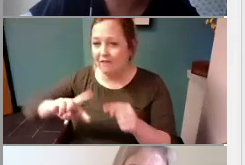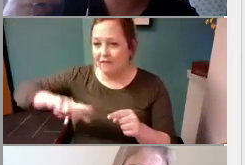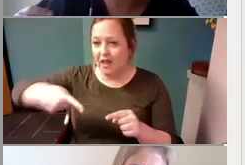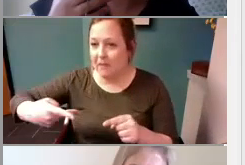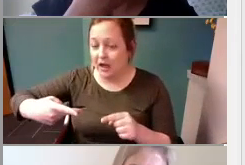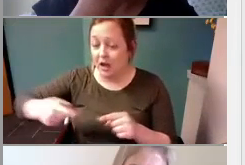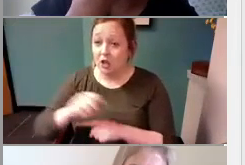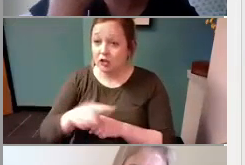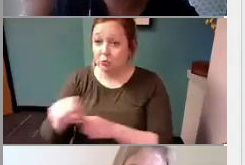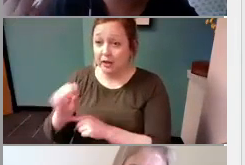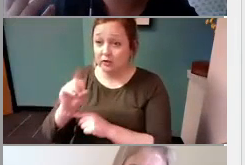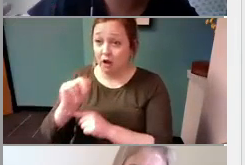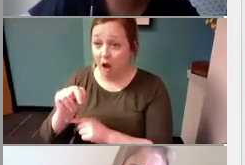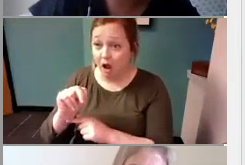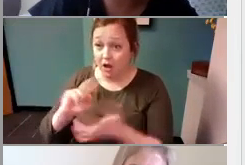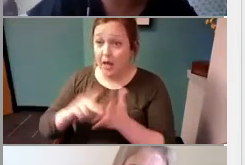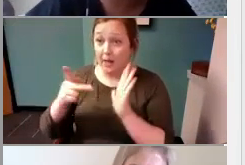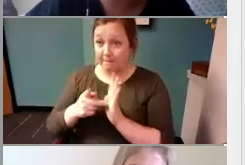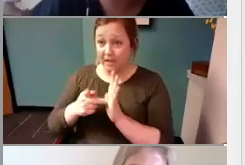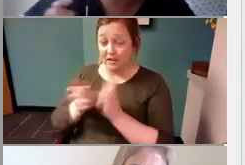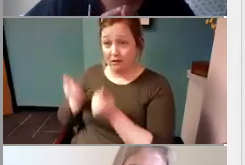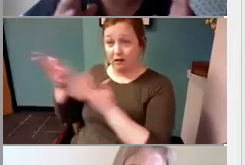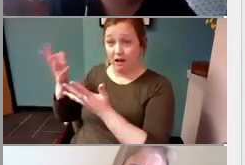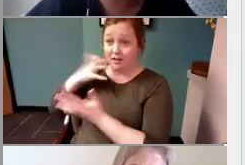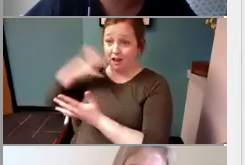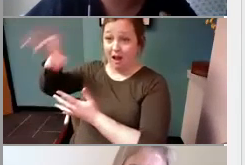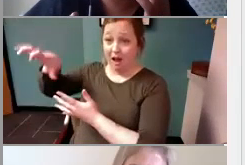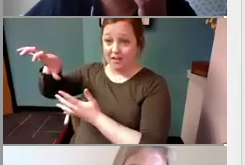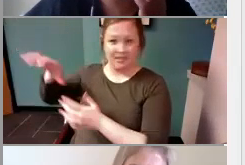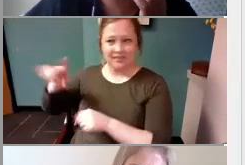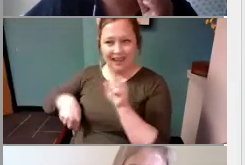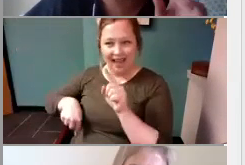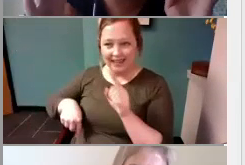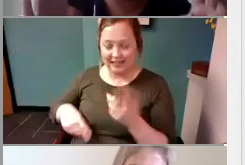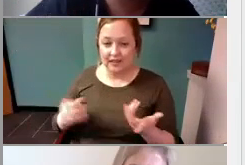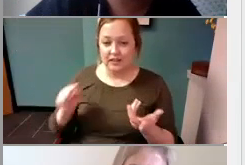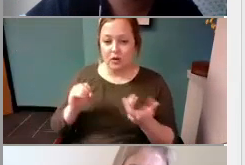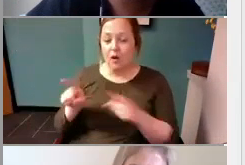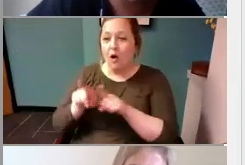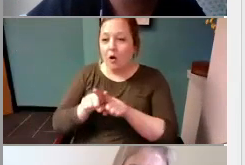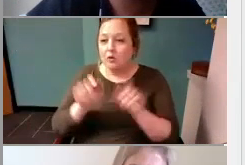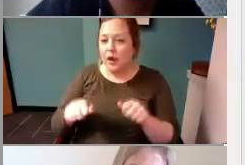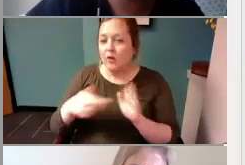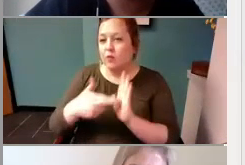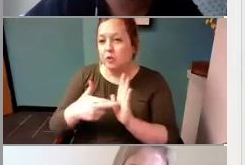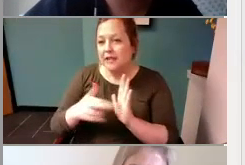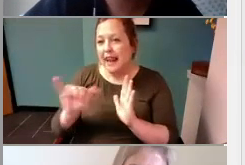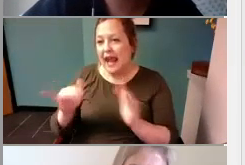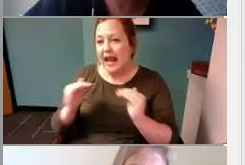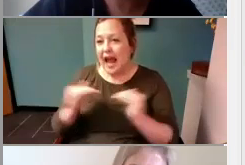Right. So those are what we call causalities. Then we can also represent hierarchies and things like that as well. We'll talk about those later.